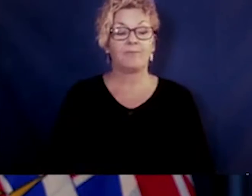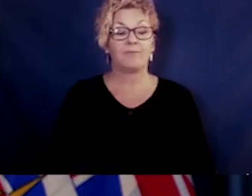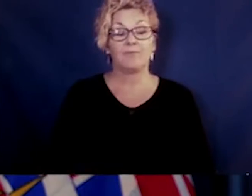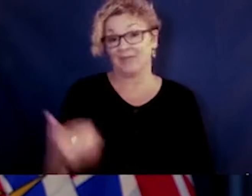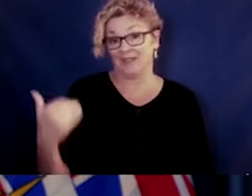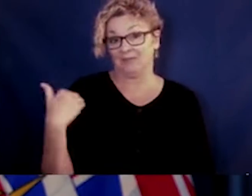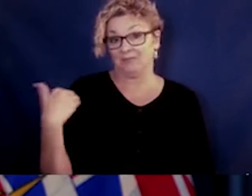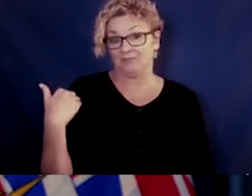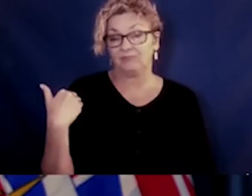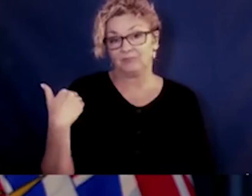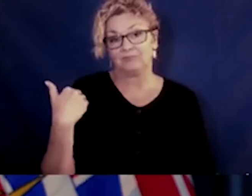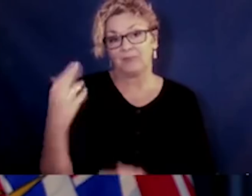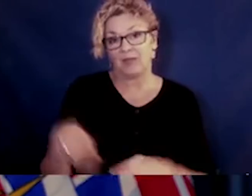Canada.